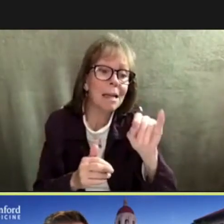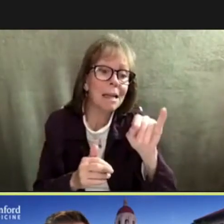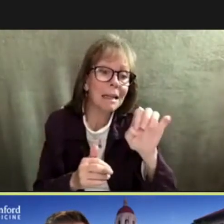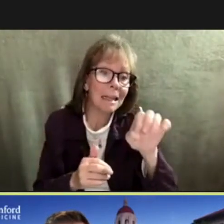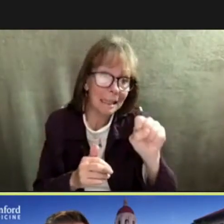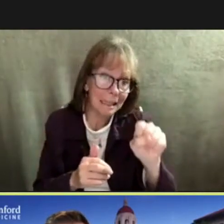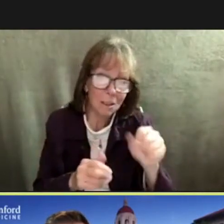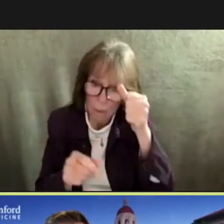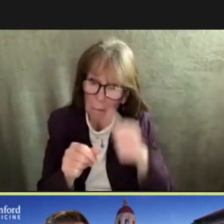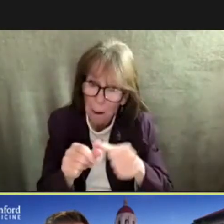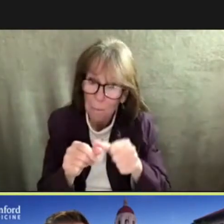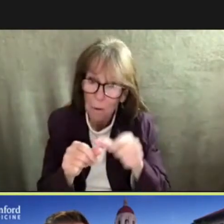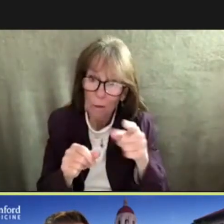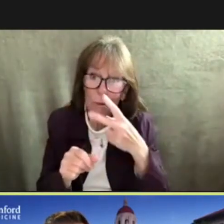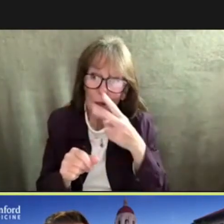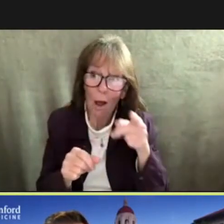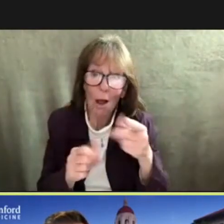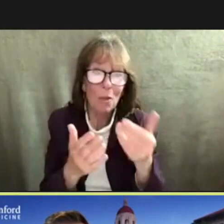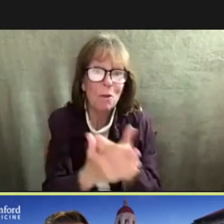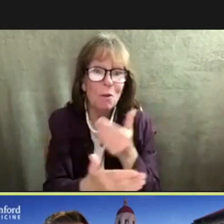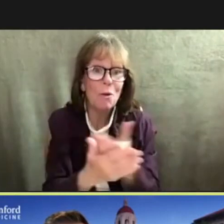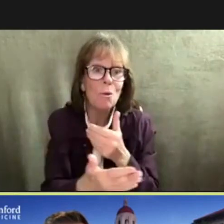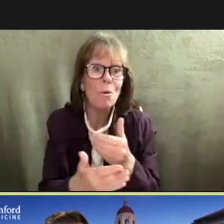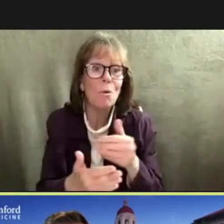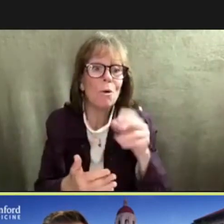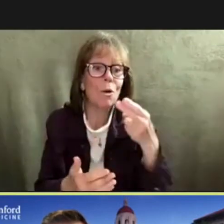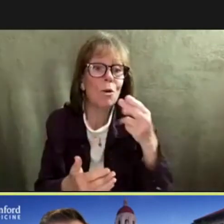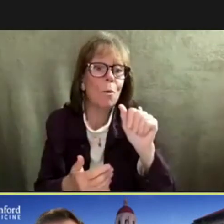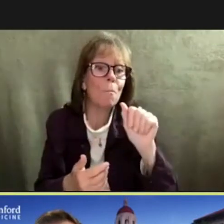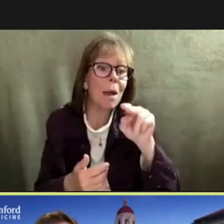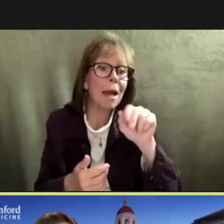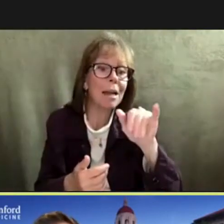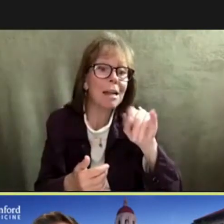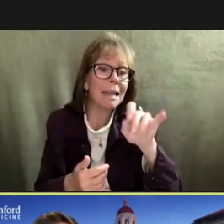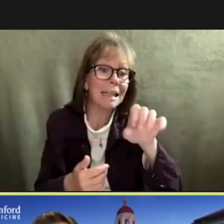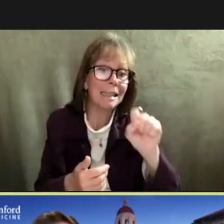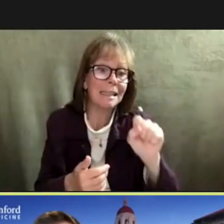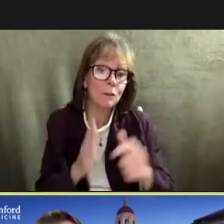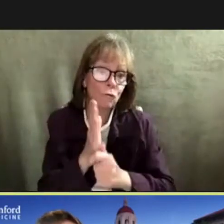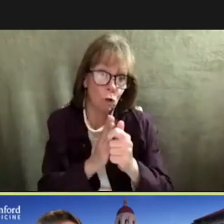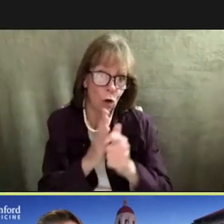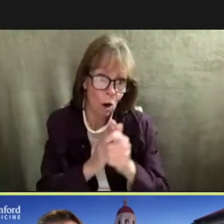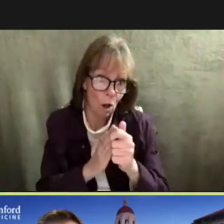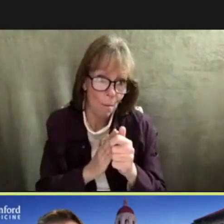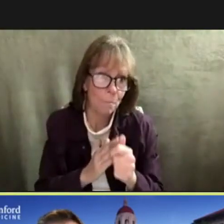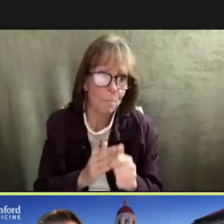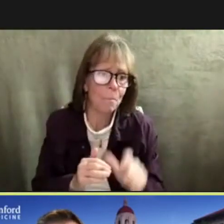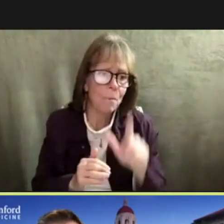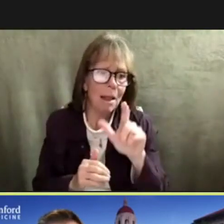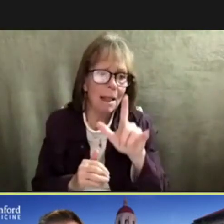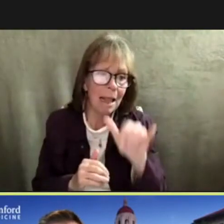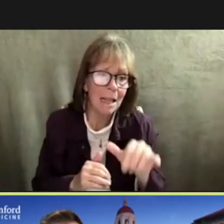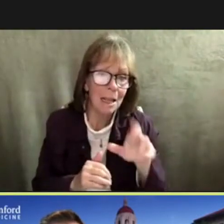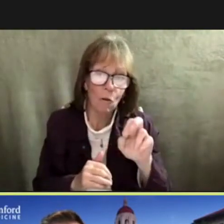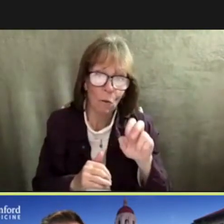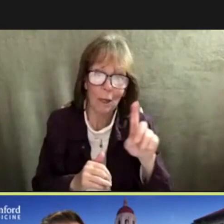reminder about the new medical humanities journal that Lily Reed has